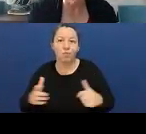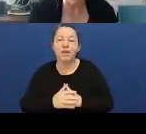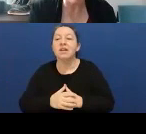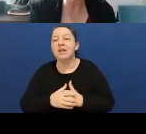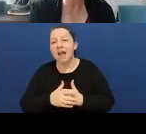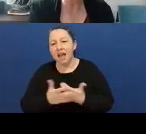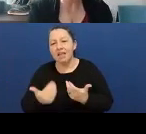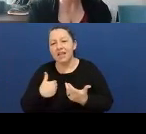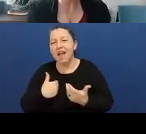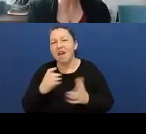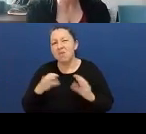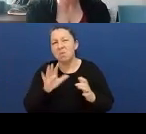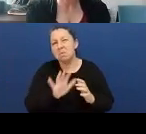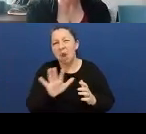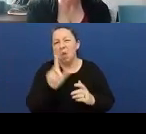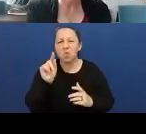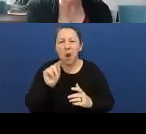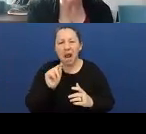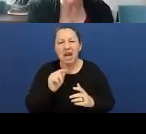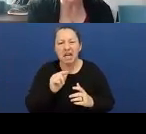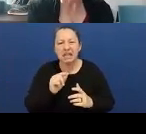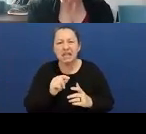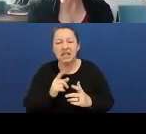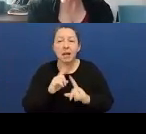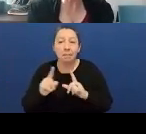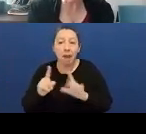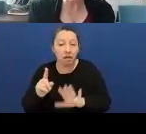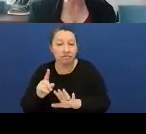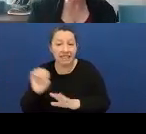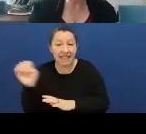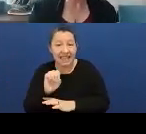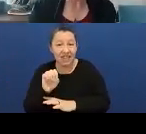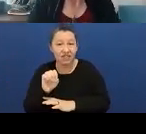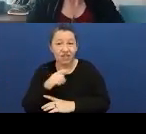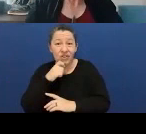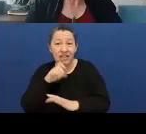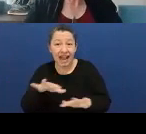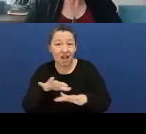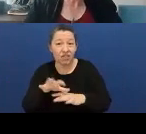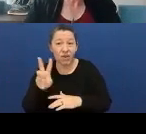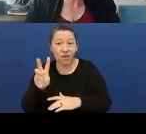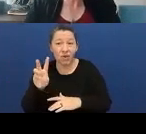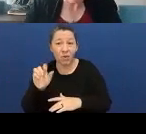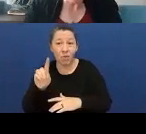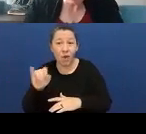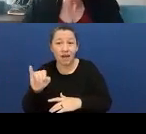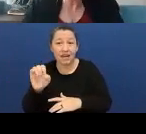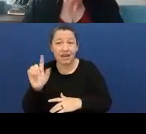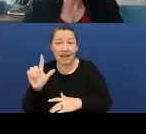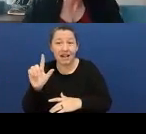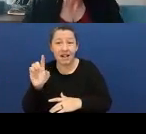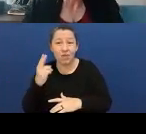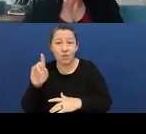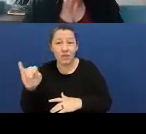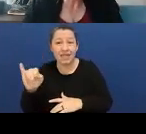at a time. That is to say, in the Eastern Desert at Wadi el-Hudi, there is not really the population